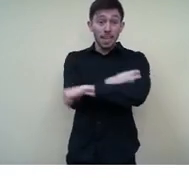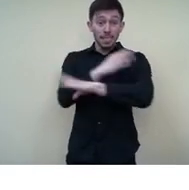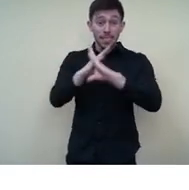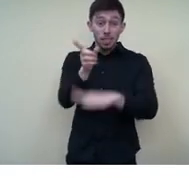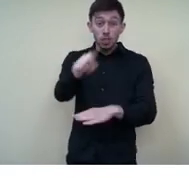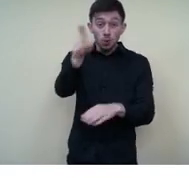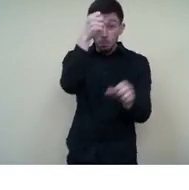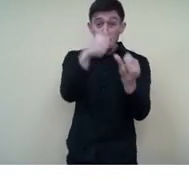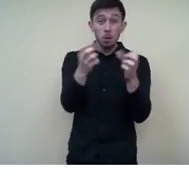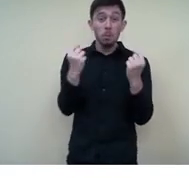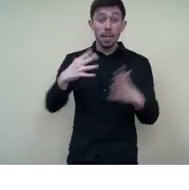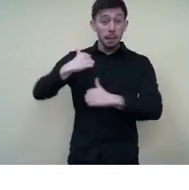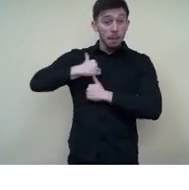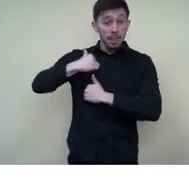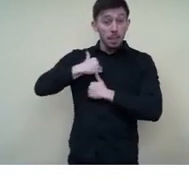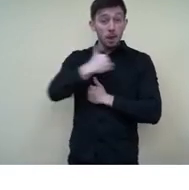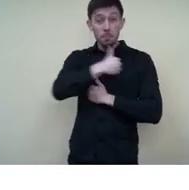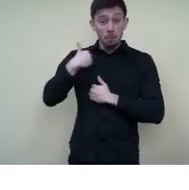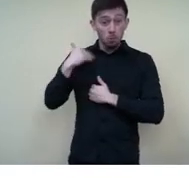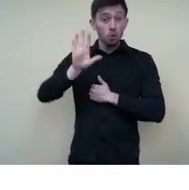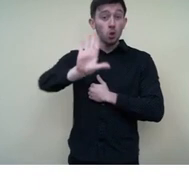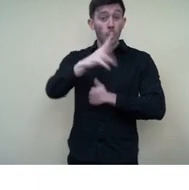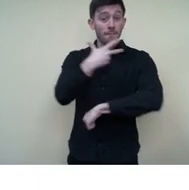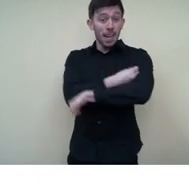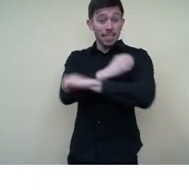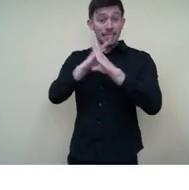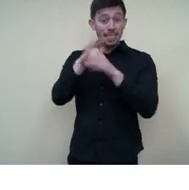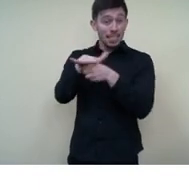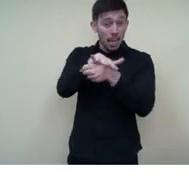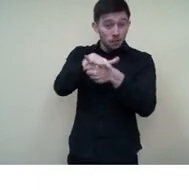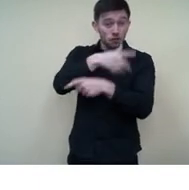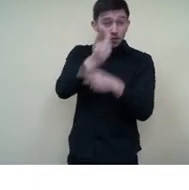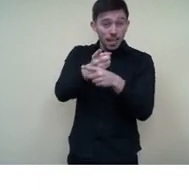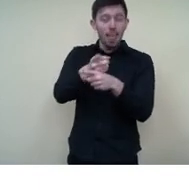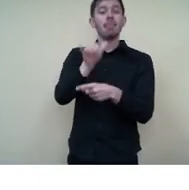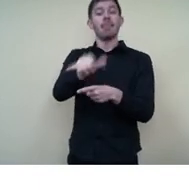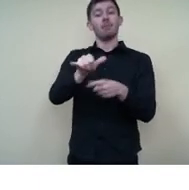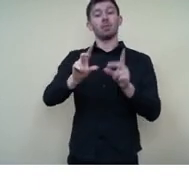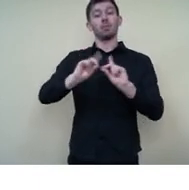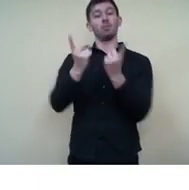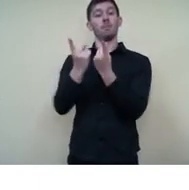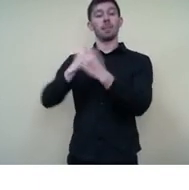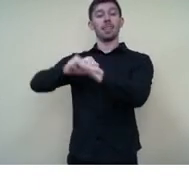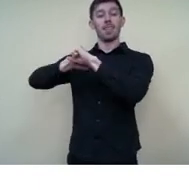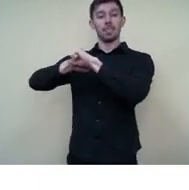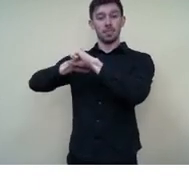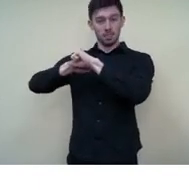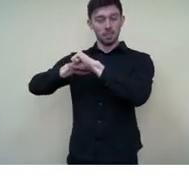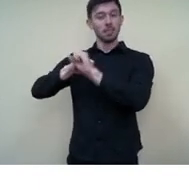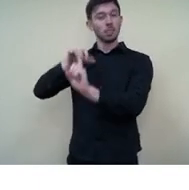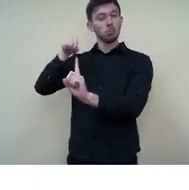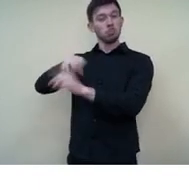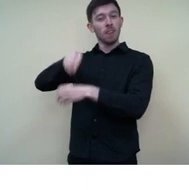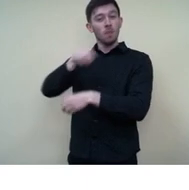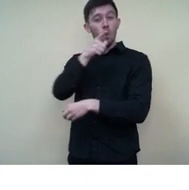of military members at your guys' vaccination sites? That's the Department of Defense. The Department of Defense